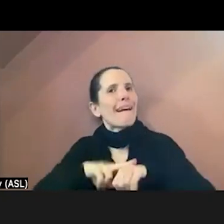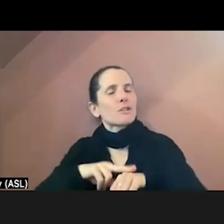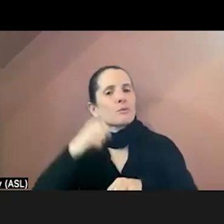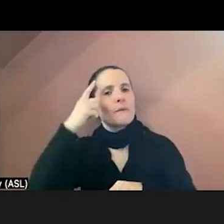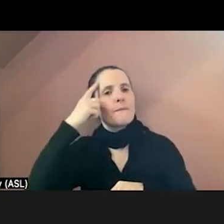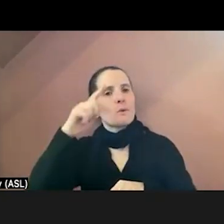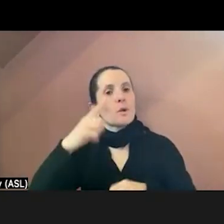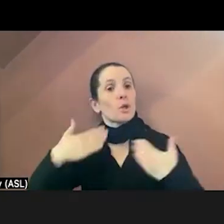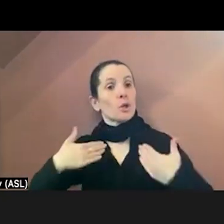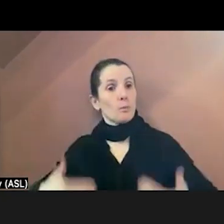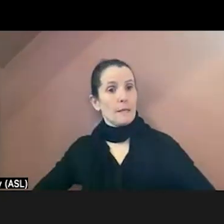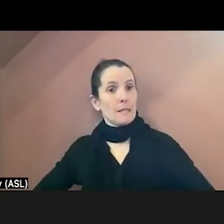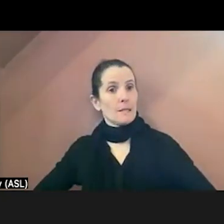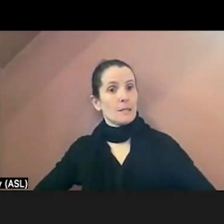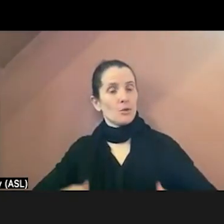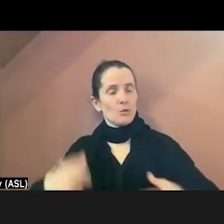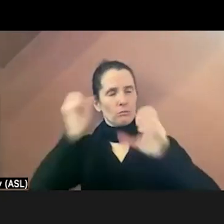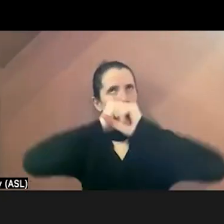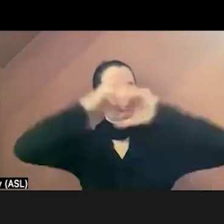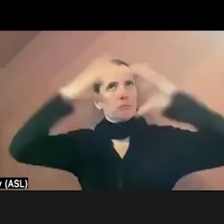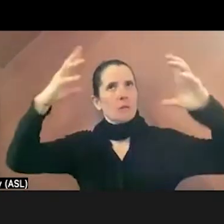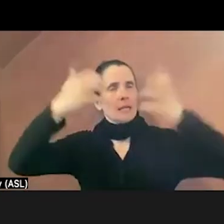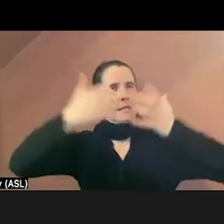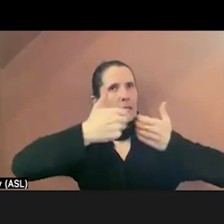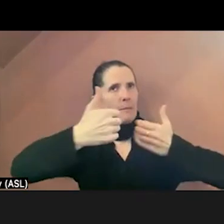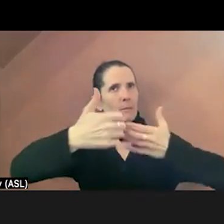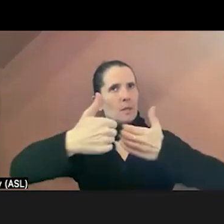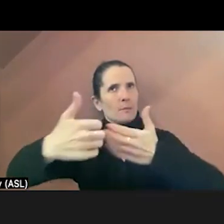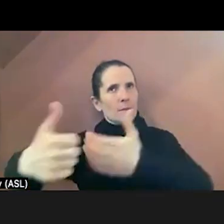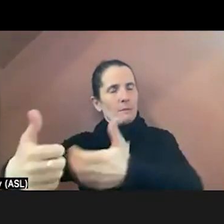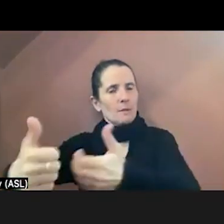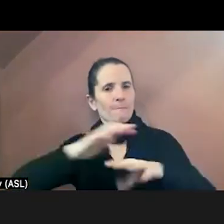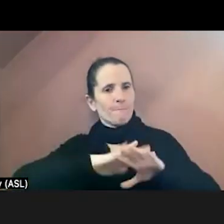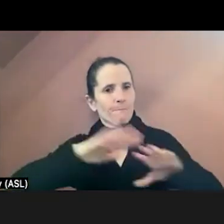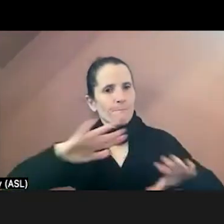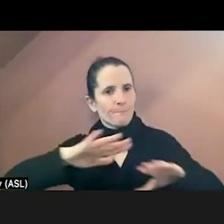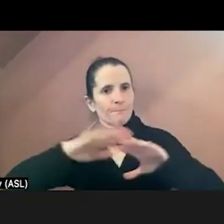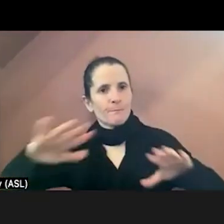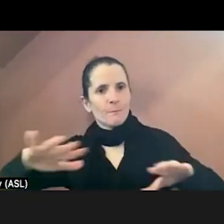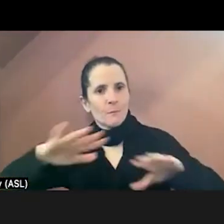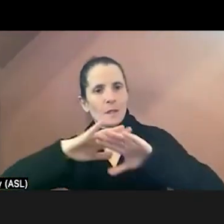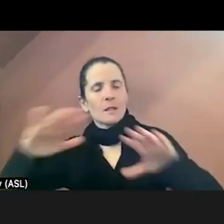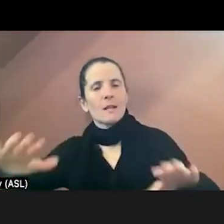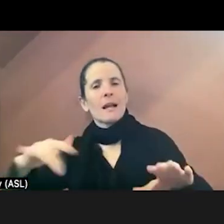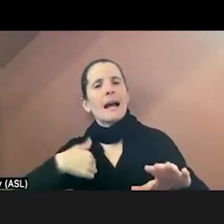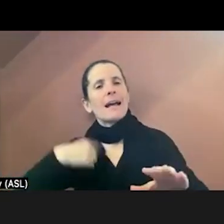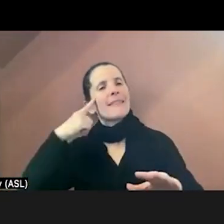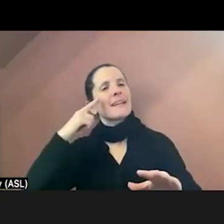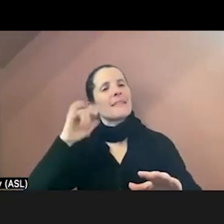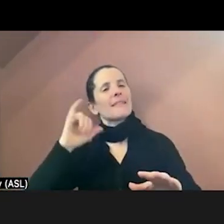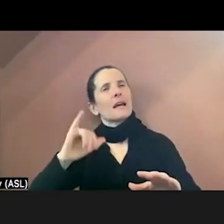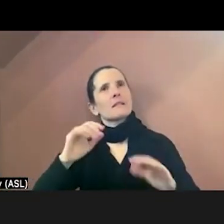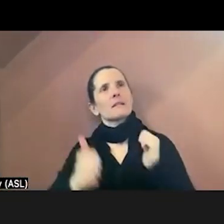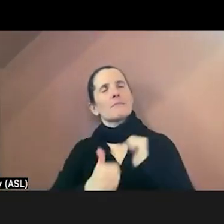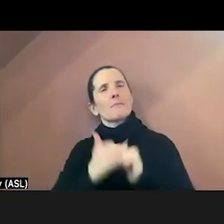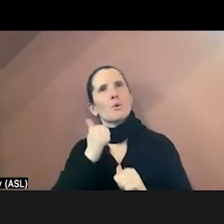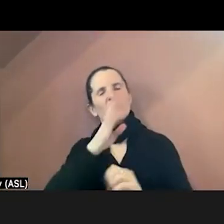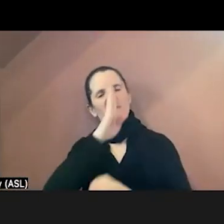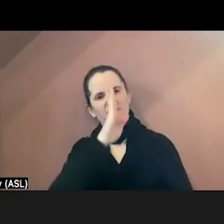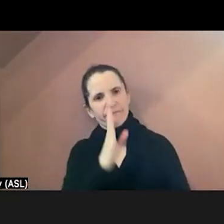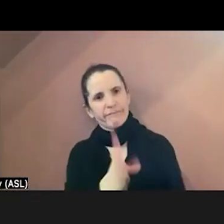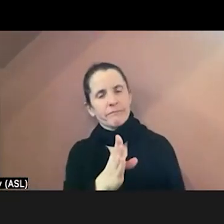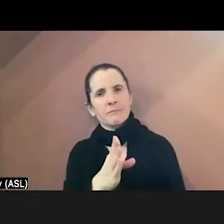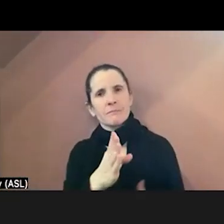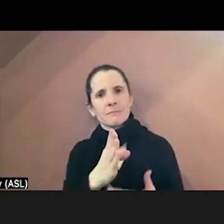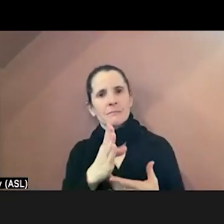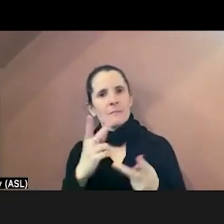same time, it's probably the most immediate mathematical language. I think that even successions,